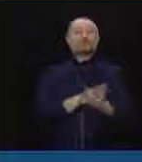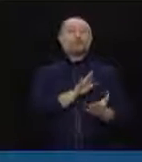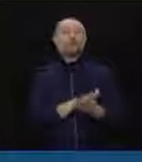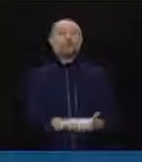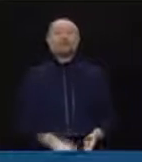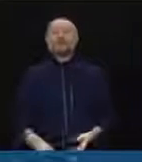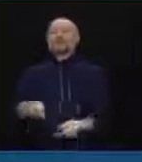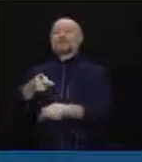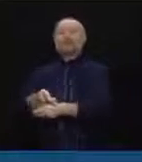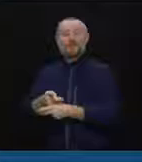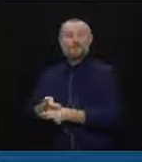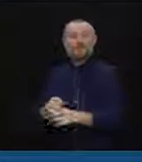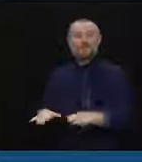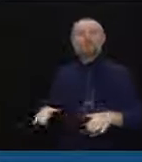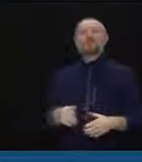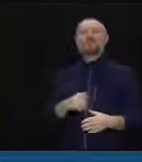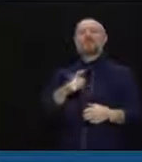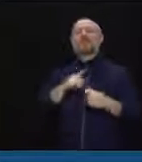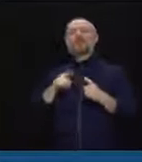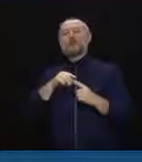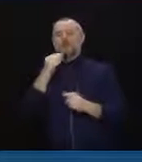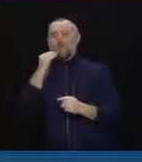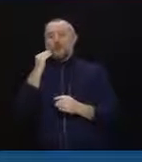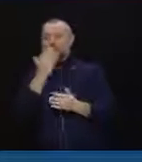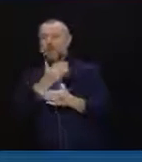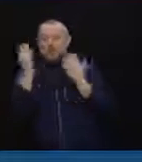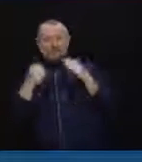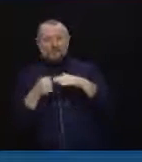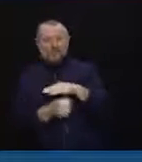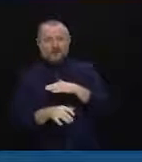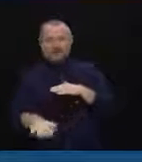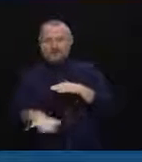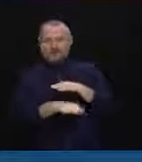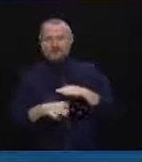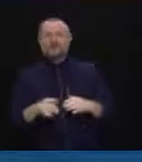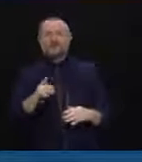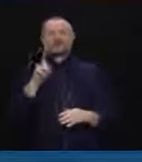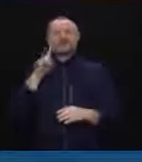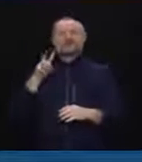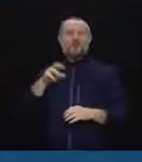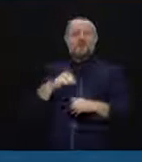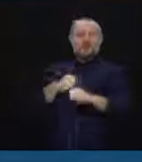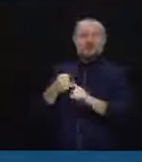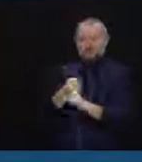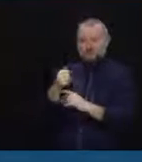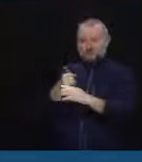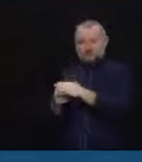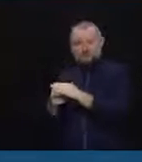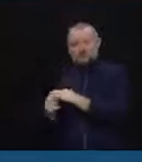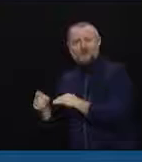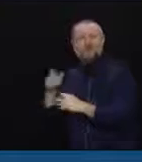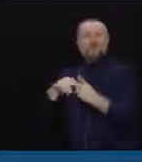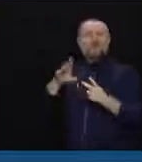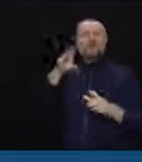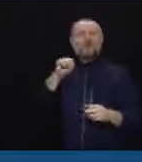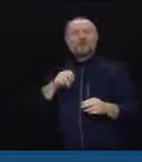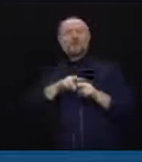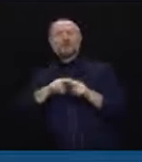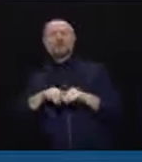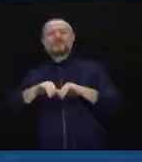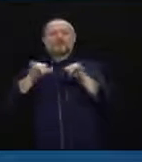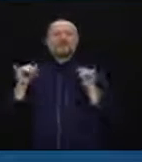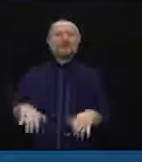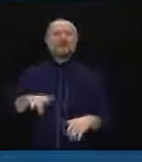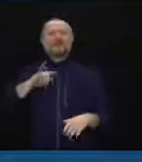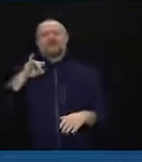minute, homeless shelters, domestic violence shelters, as well as bus and train stations. The federal government